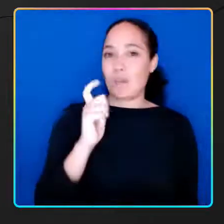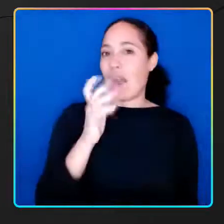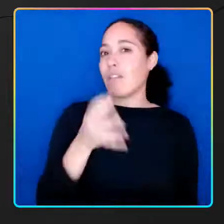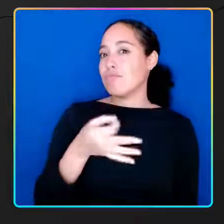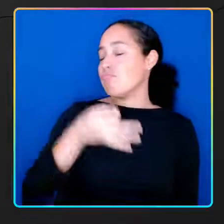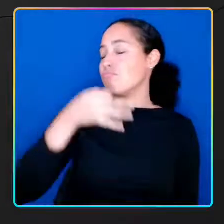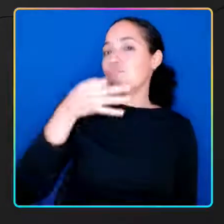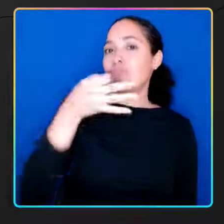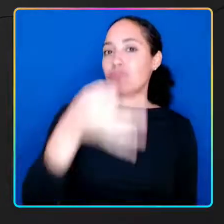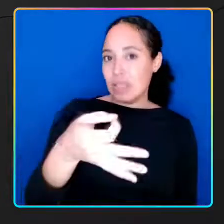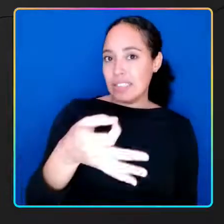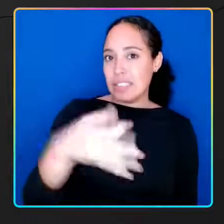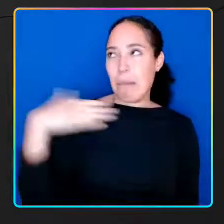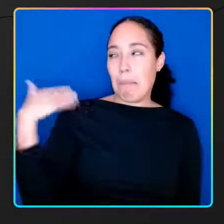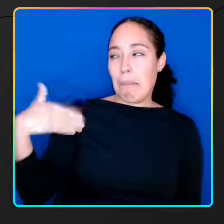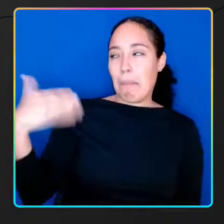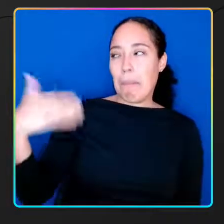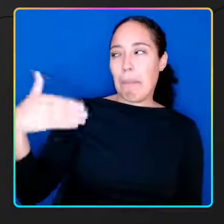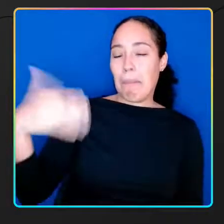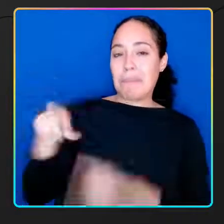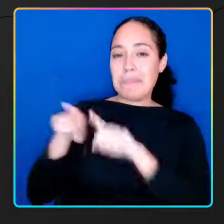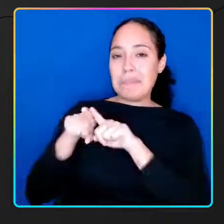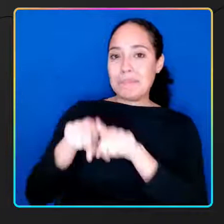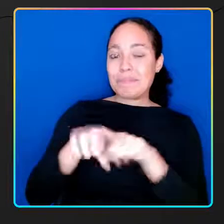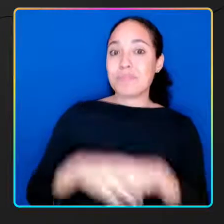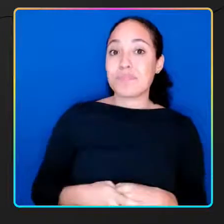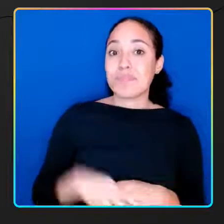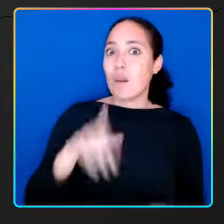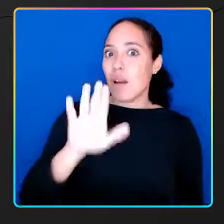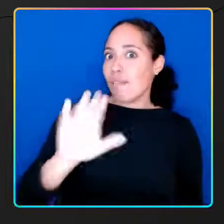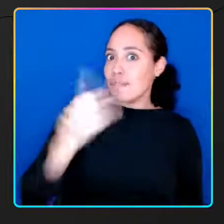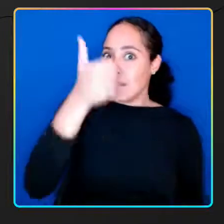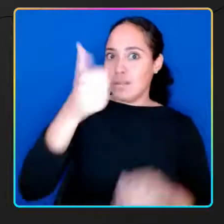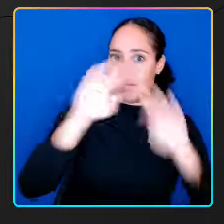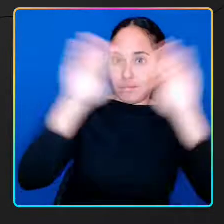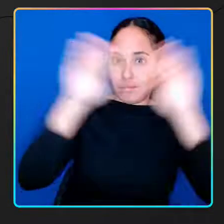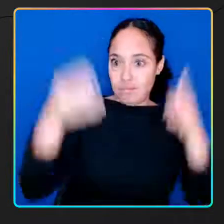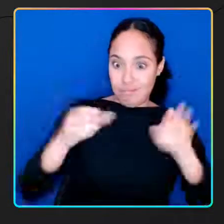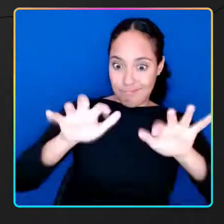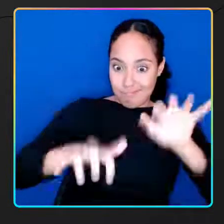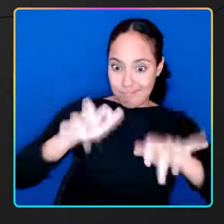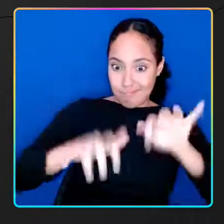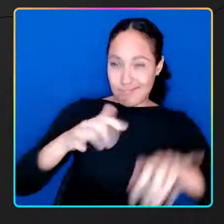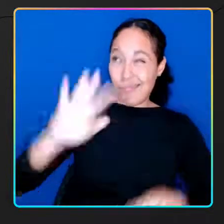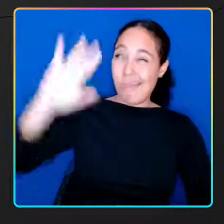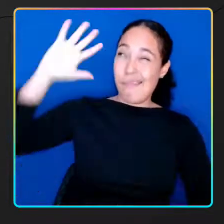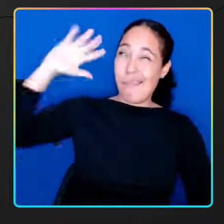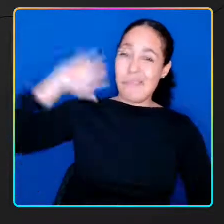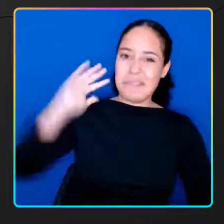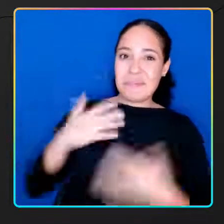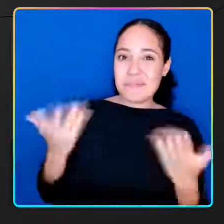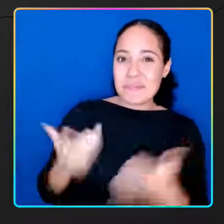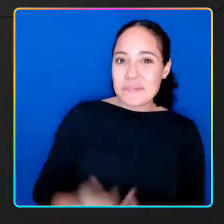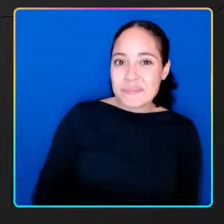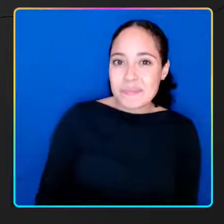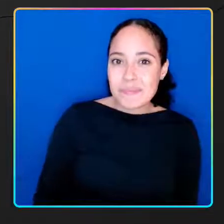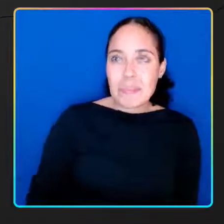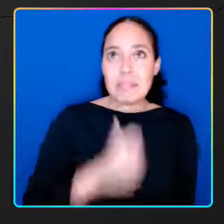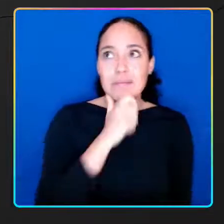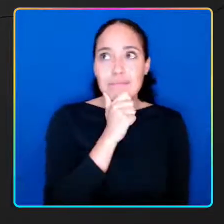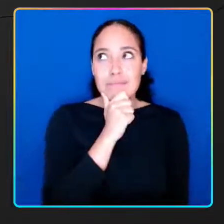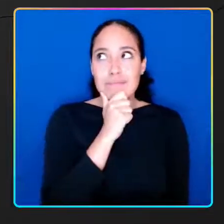historical one. So, what was your first computer? Oh gosh, yeah. It was